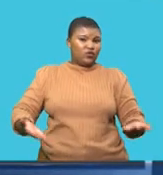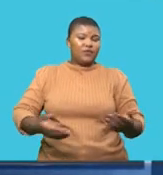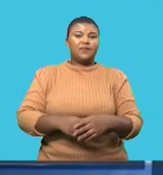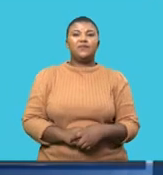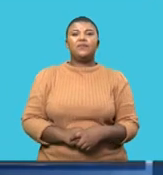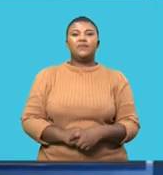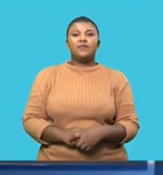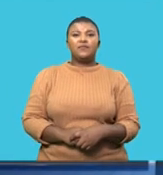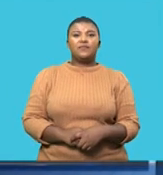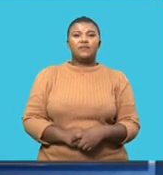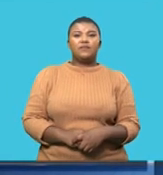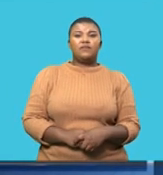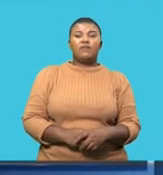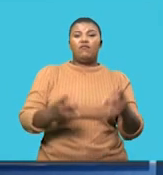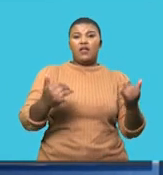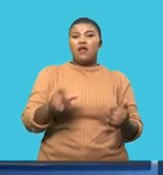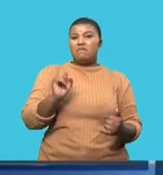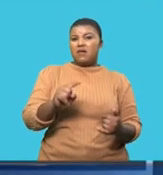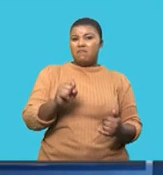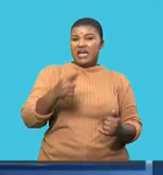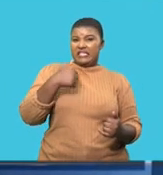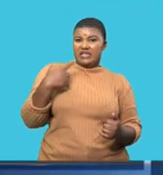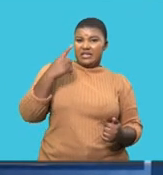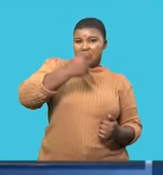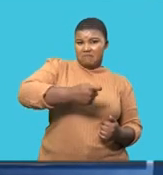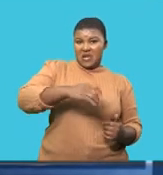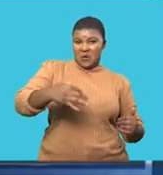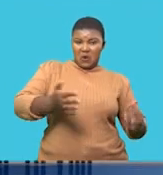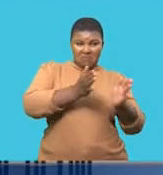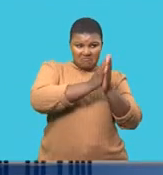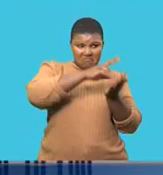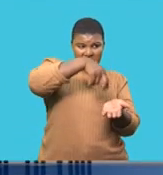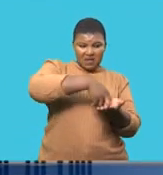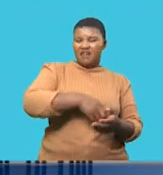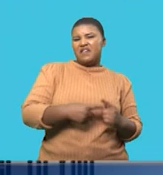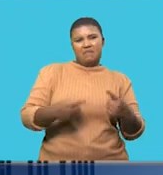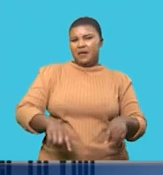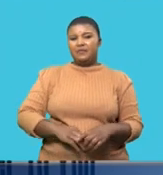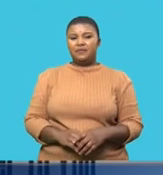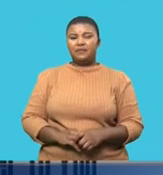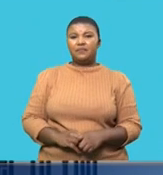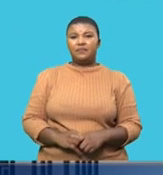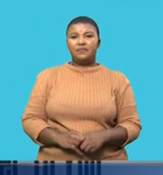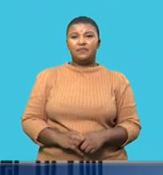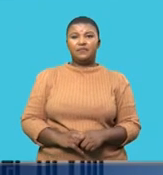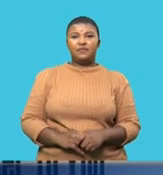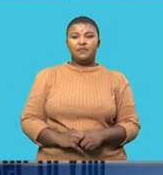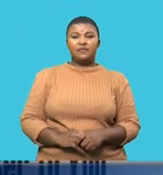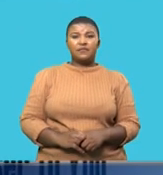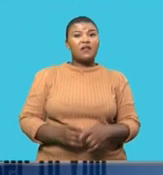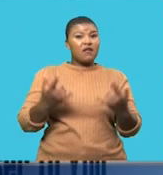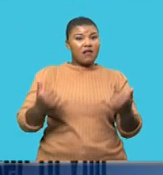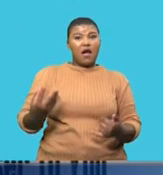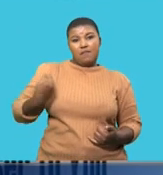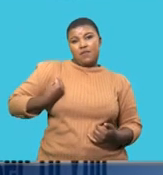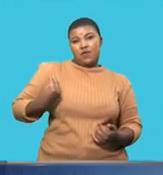tla go ba nya gore ba rapeletse. Re ba fetchelele. Councillor Tshwaku buletse ha ba tsha ba